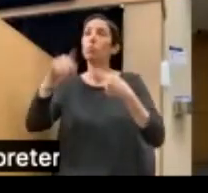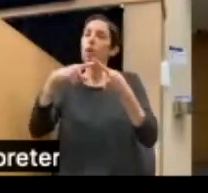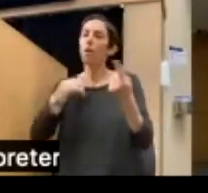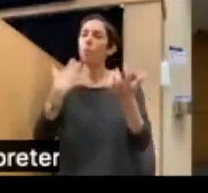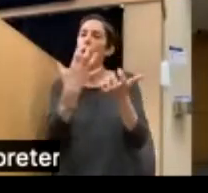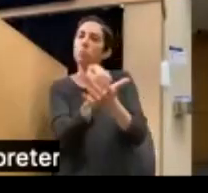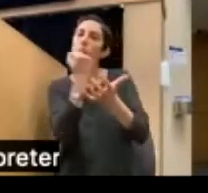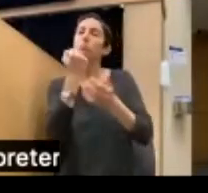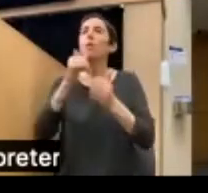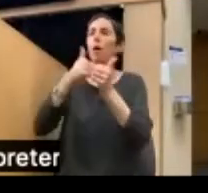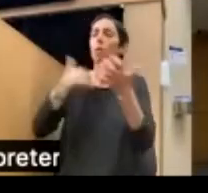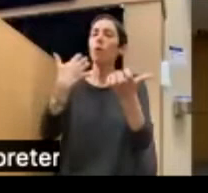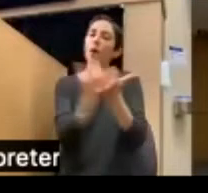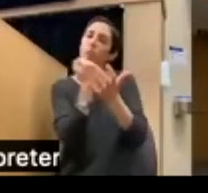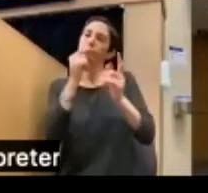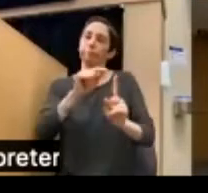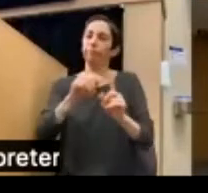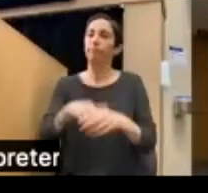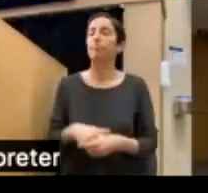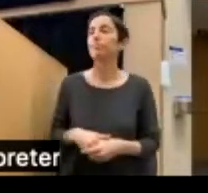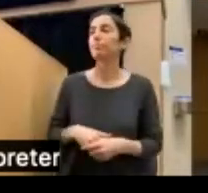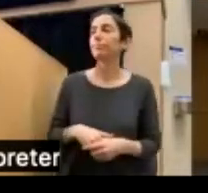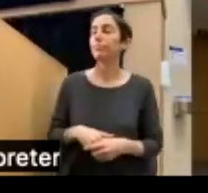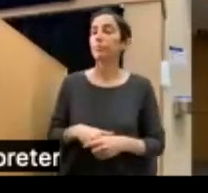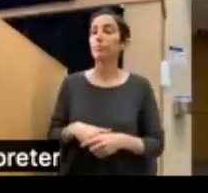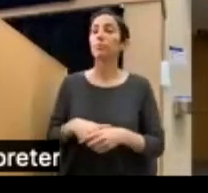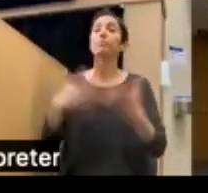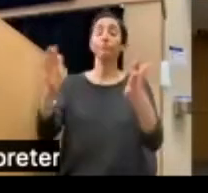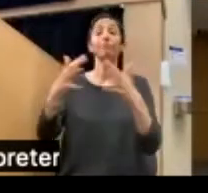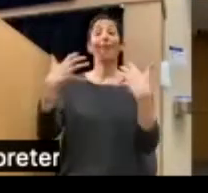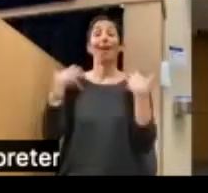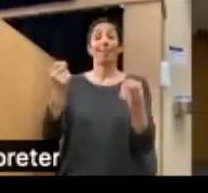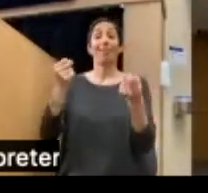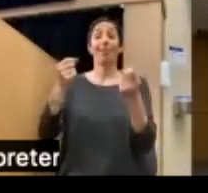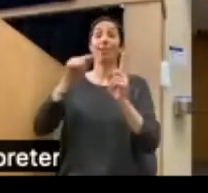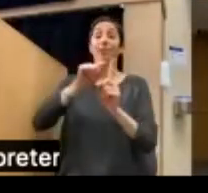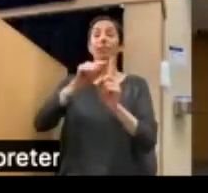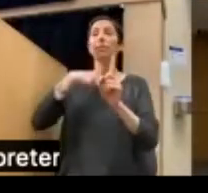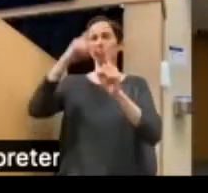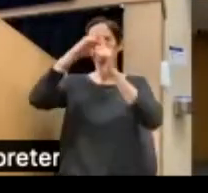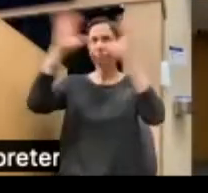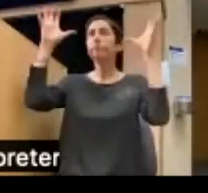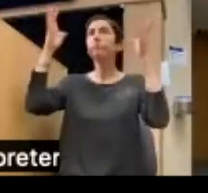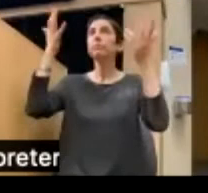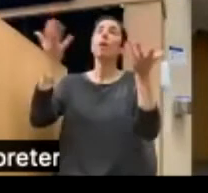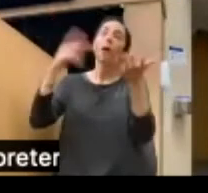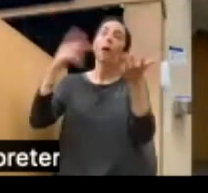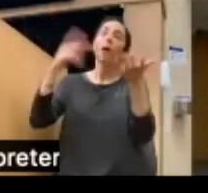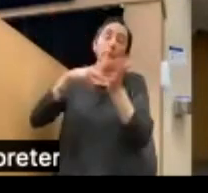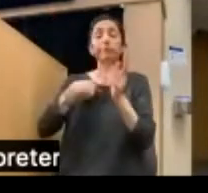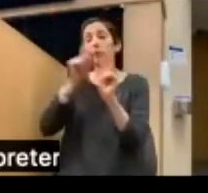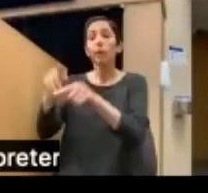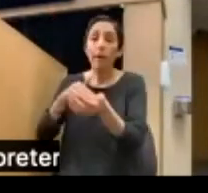You know, when most people think about health, they think about, you know, trips to the doctor. They